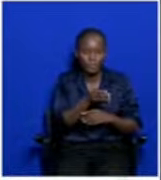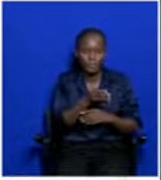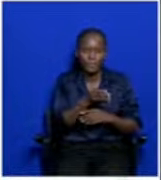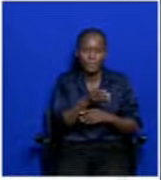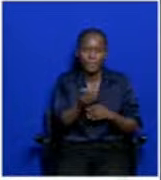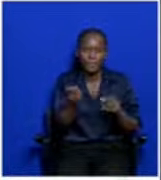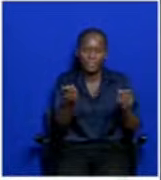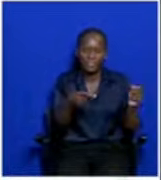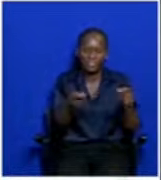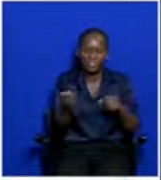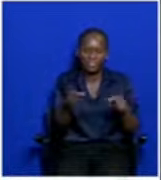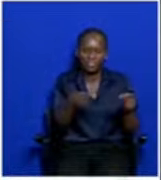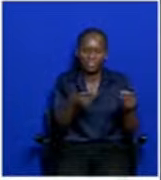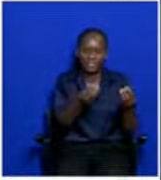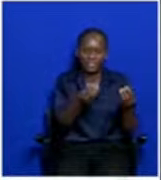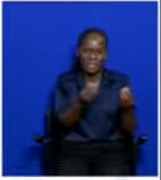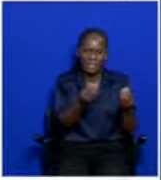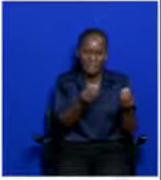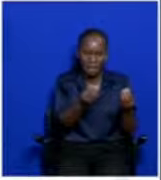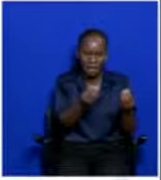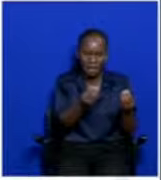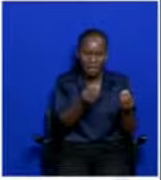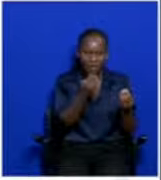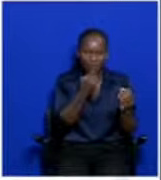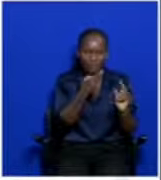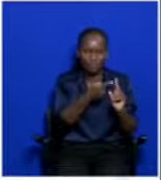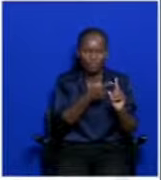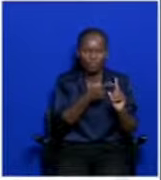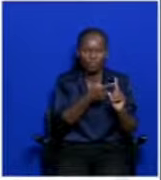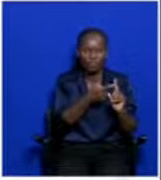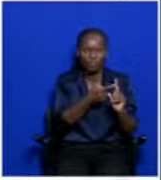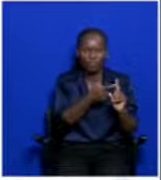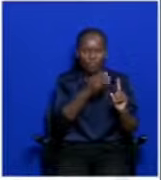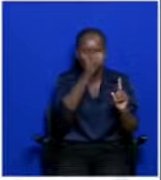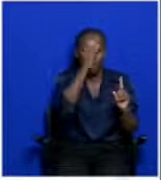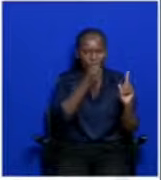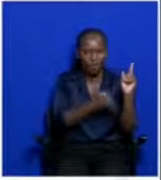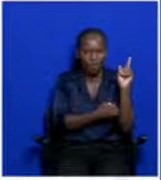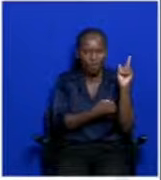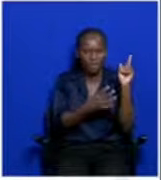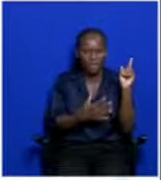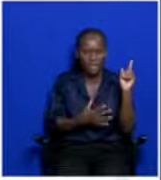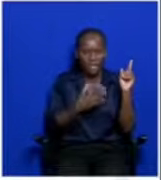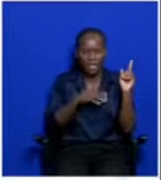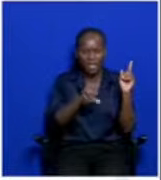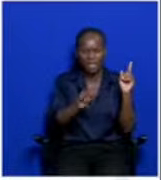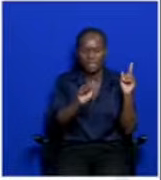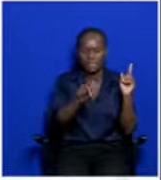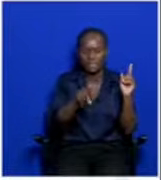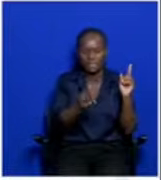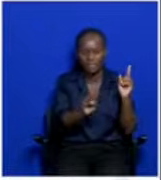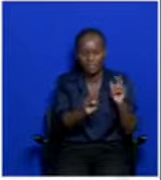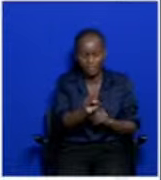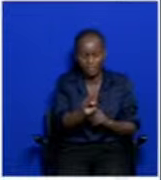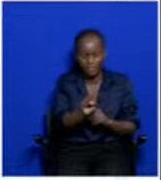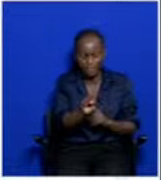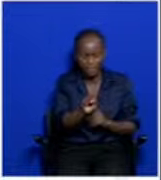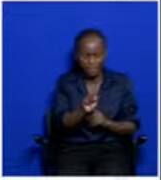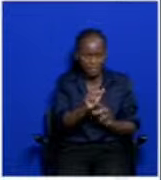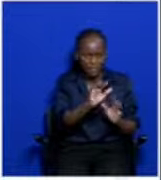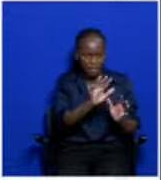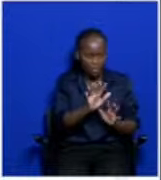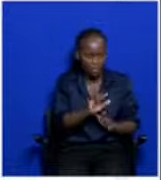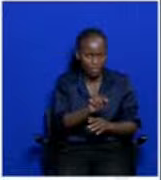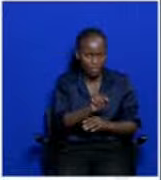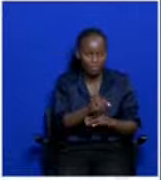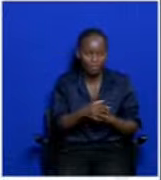of SAPS. If you go over leaf, and that also, there are two pictures